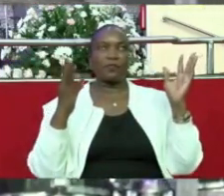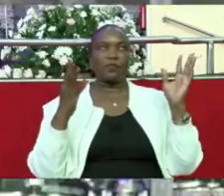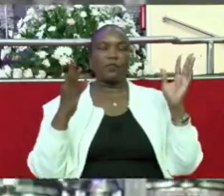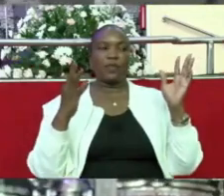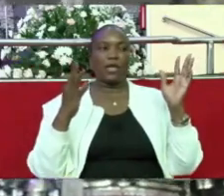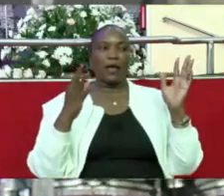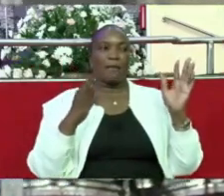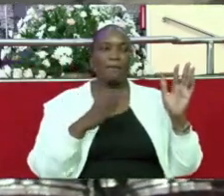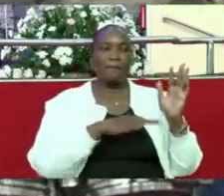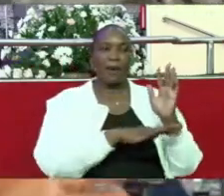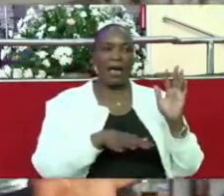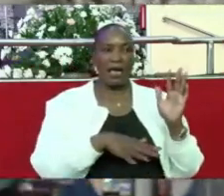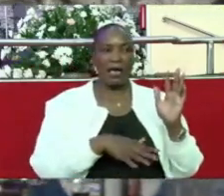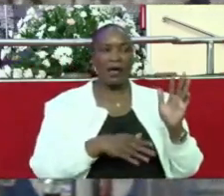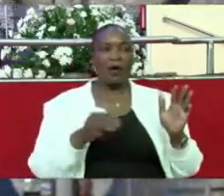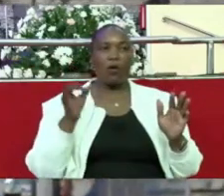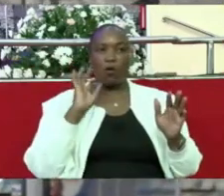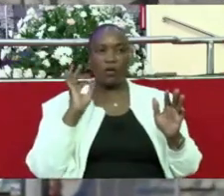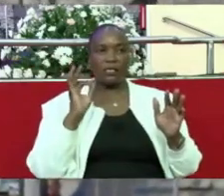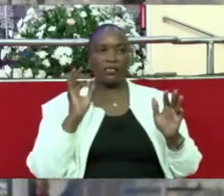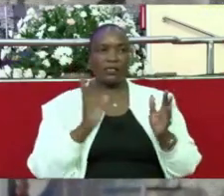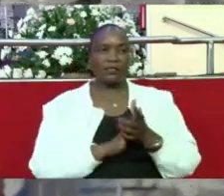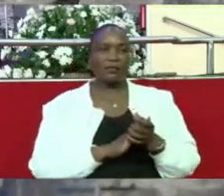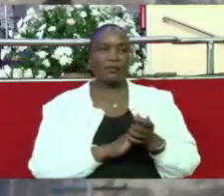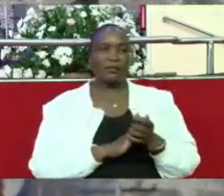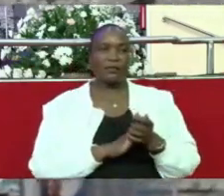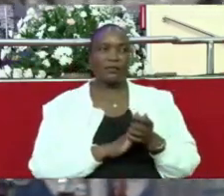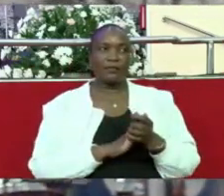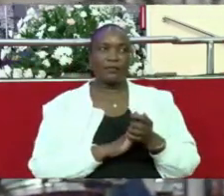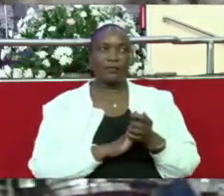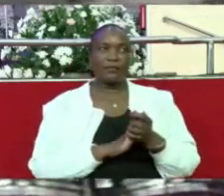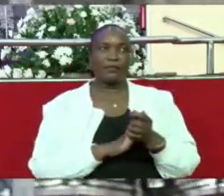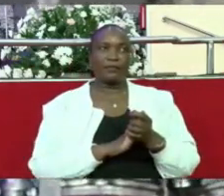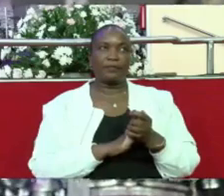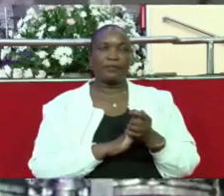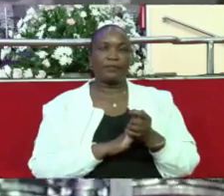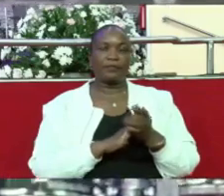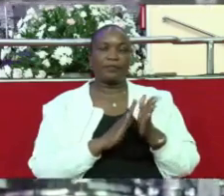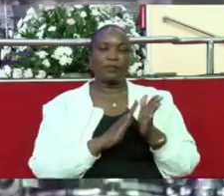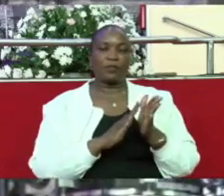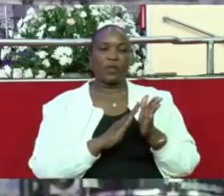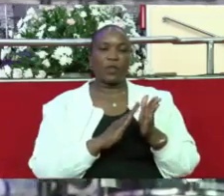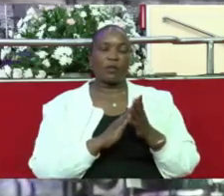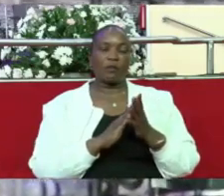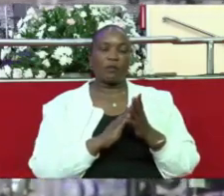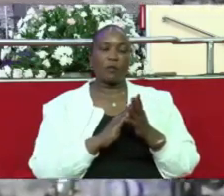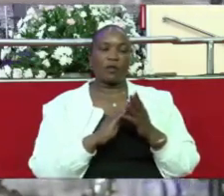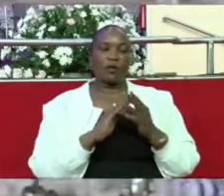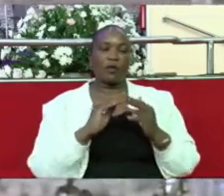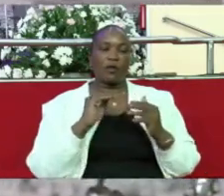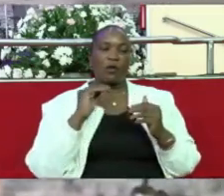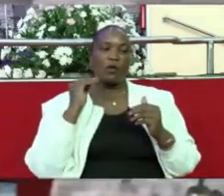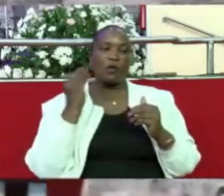do, then it yields. That I will be able to bring fruits in season and out of